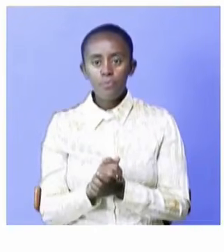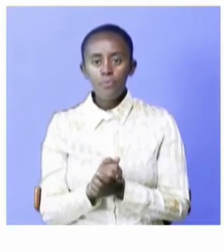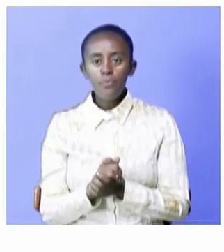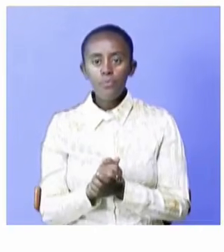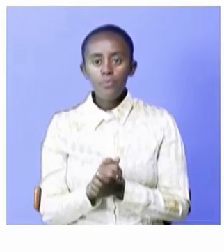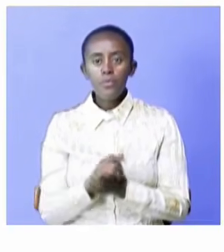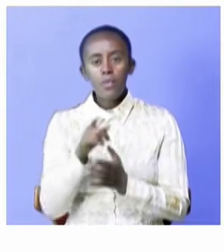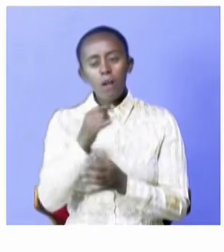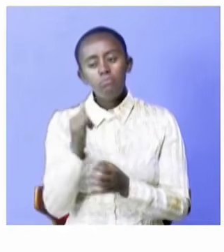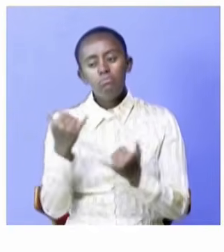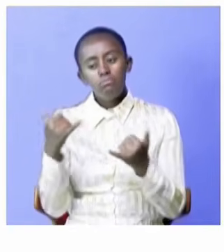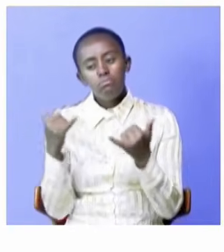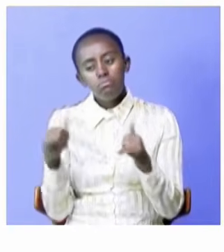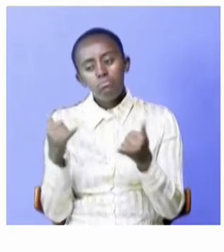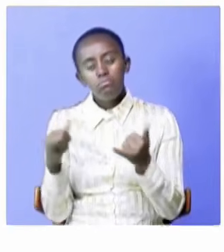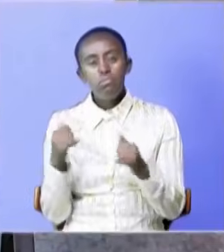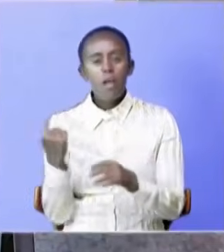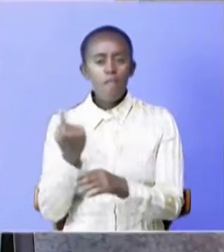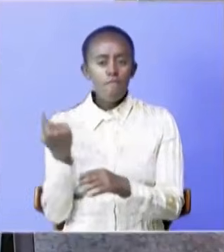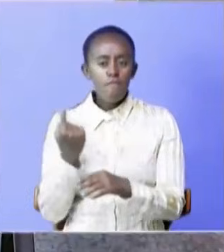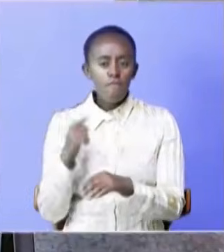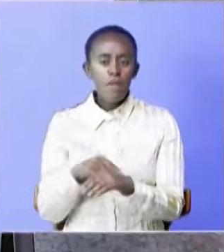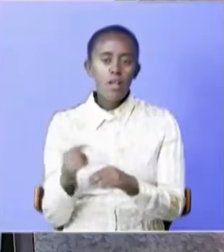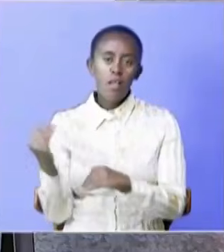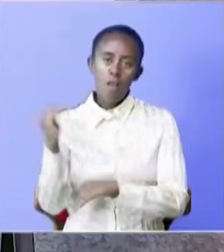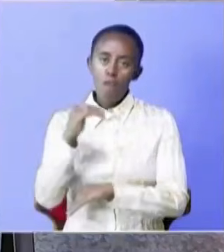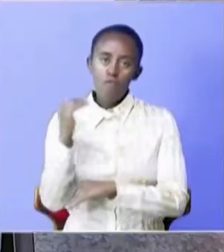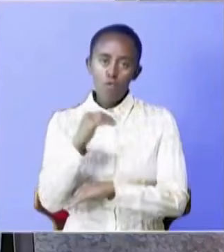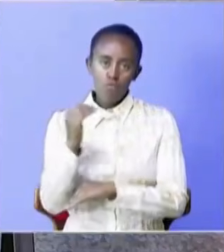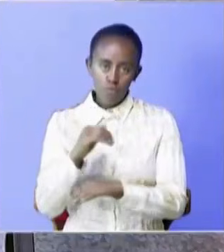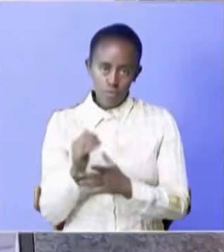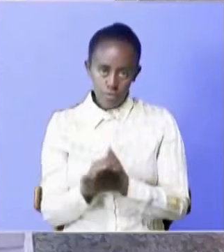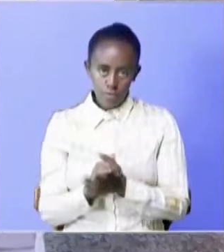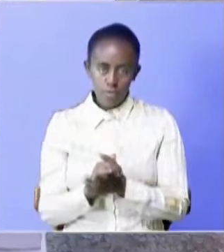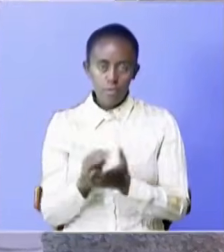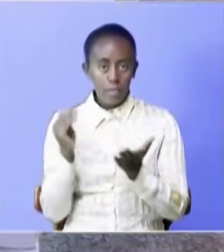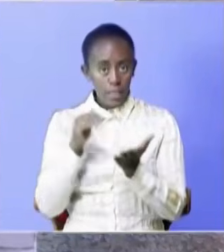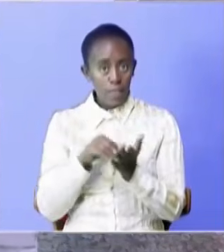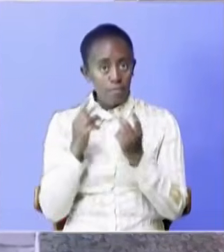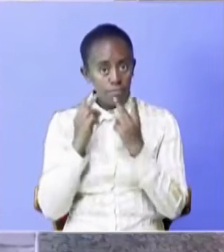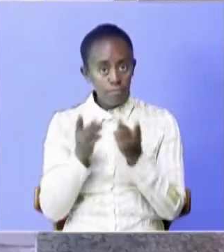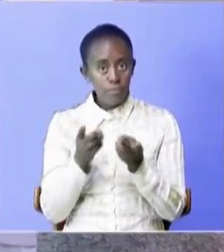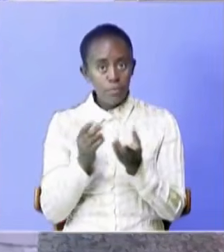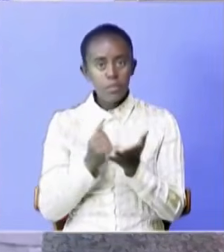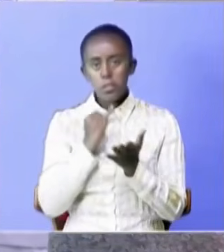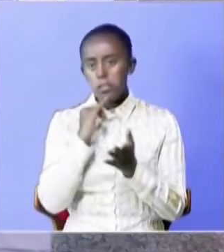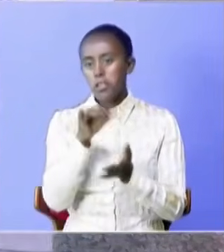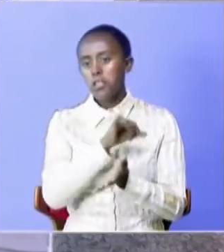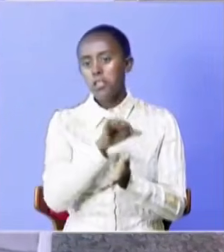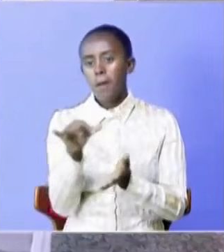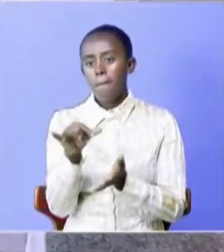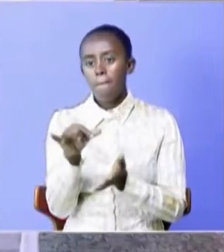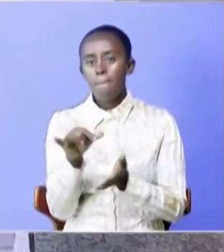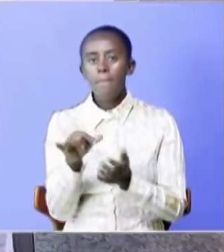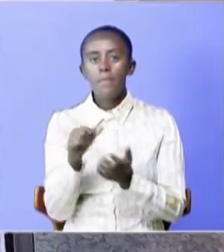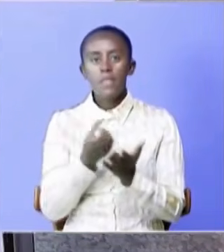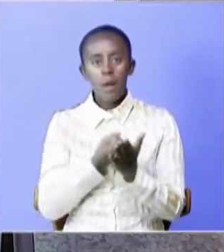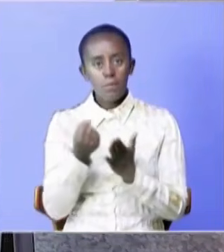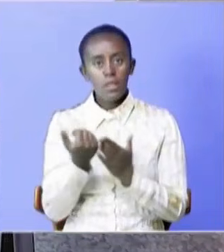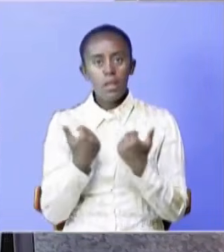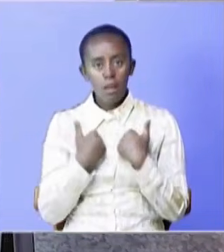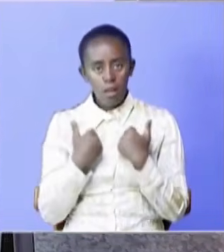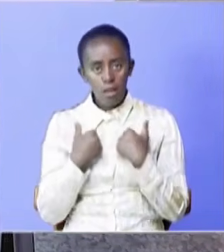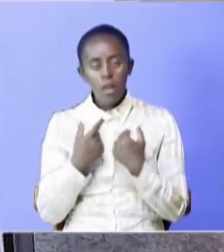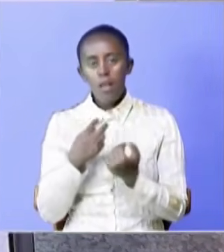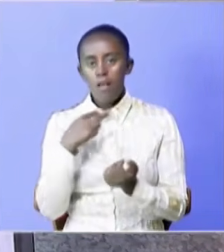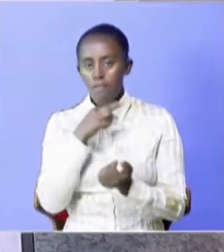They play football every afternoon. So again here, it is the same. We have our subject, we have